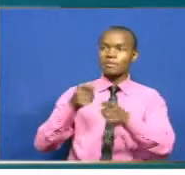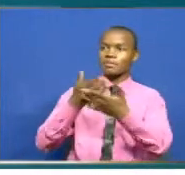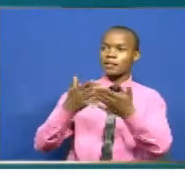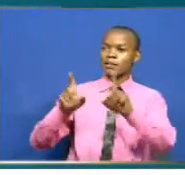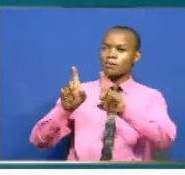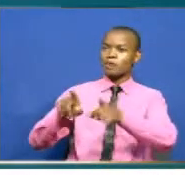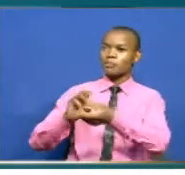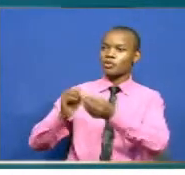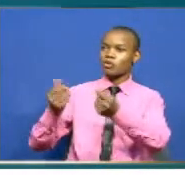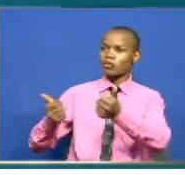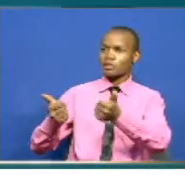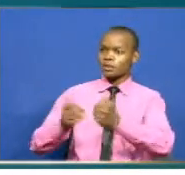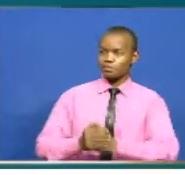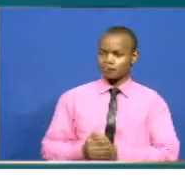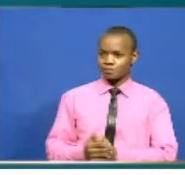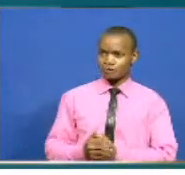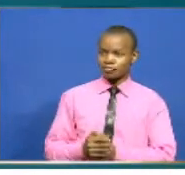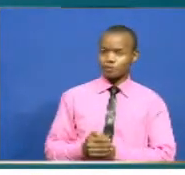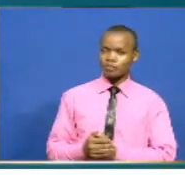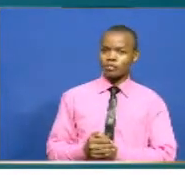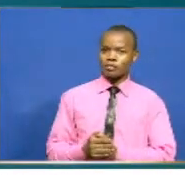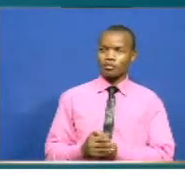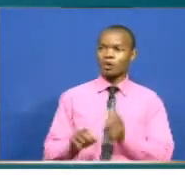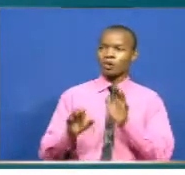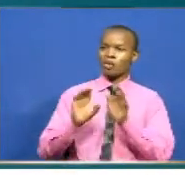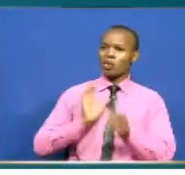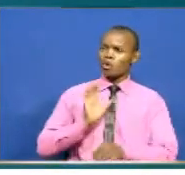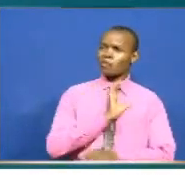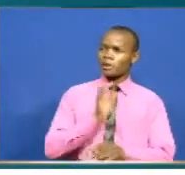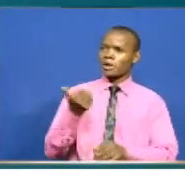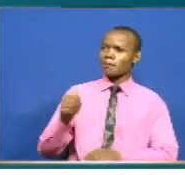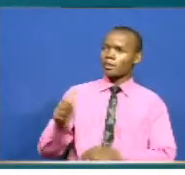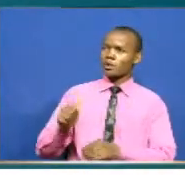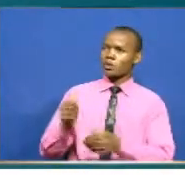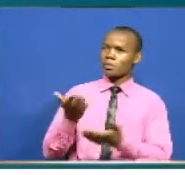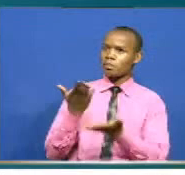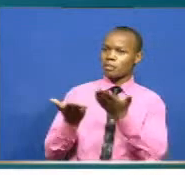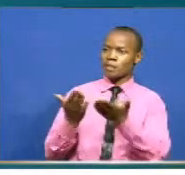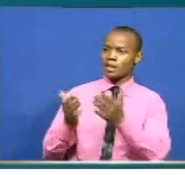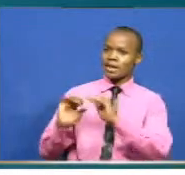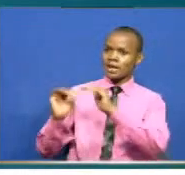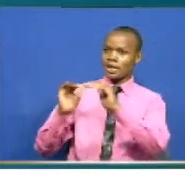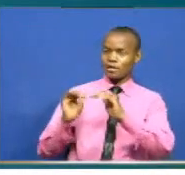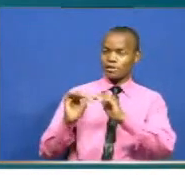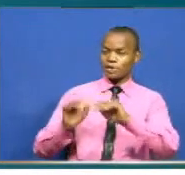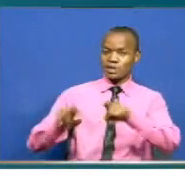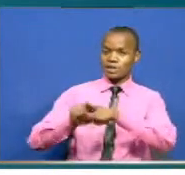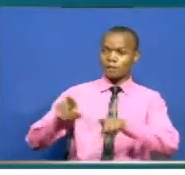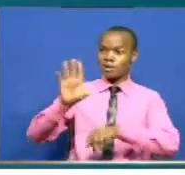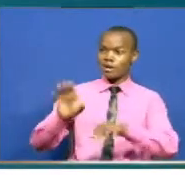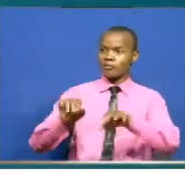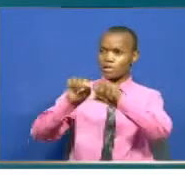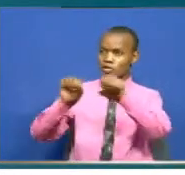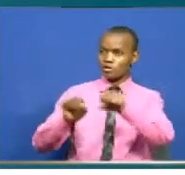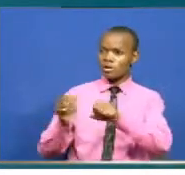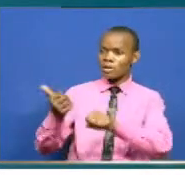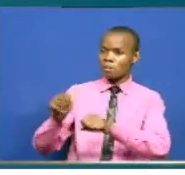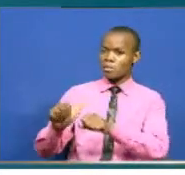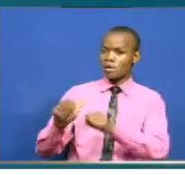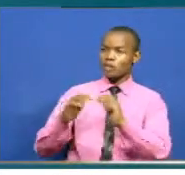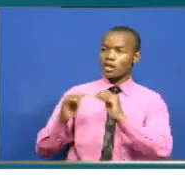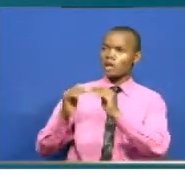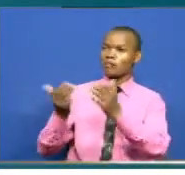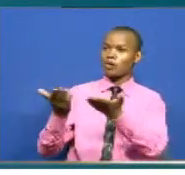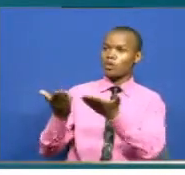that means. I mean, simply because our communities have not gone to the level, to the Kenyan communities have, or even the African society have not gone to the level